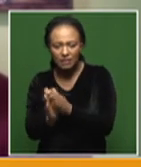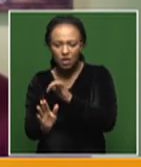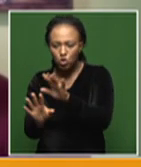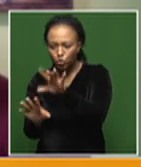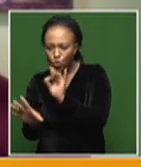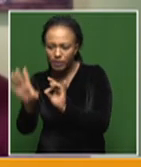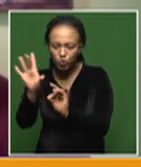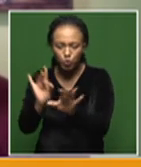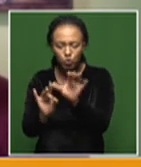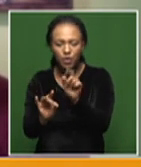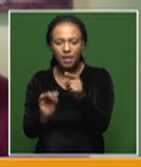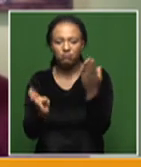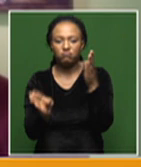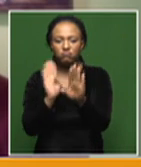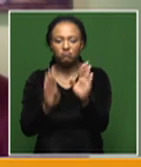what goes under the hammer?